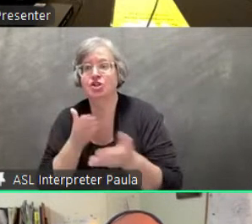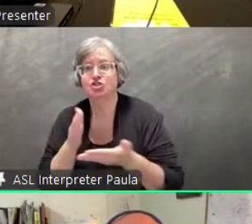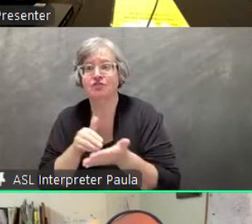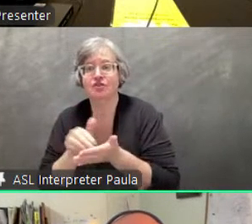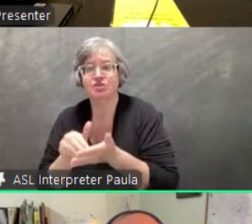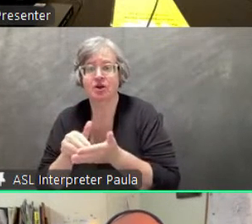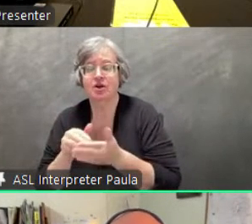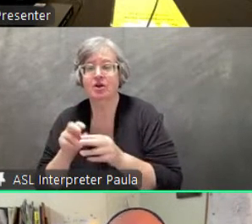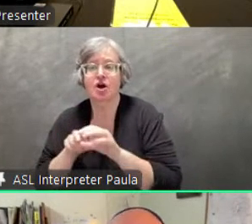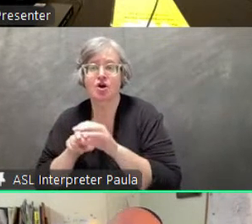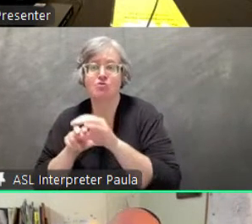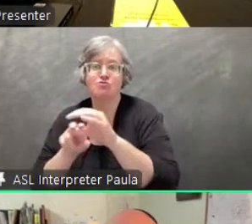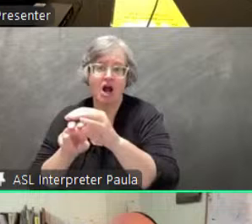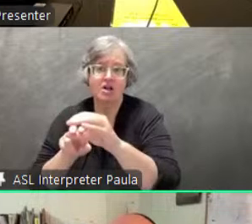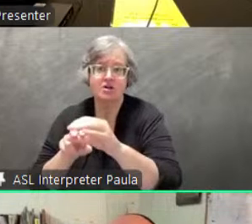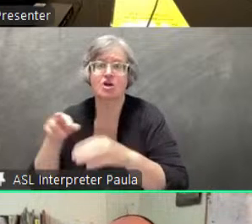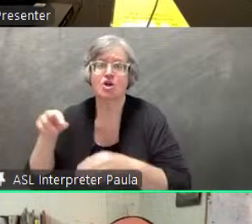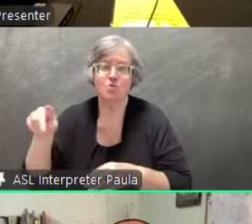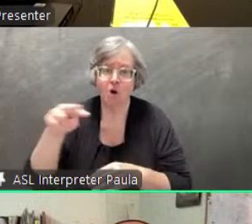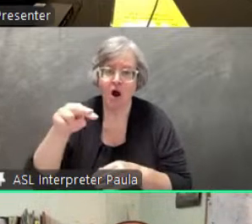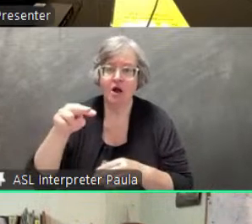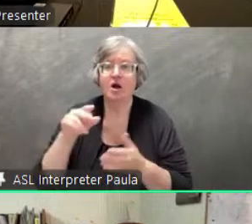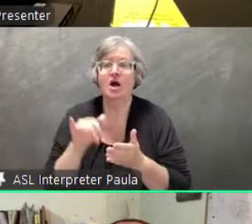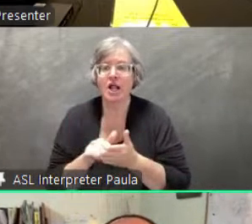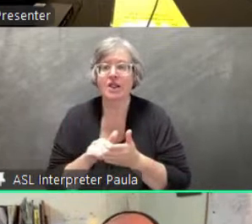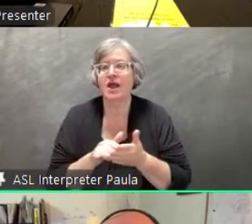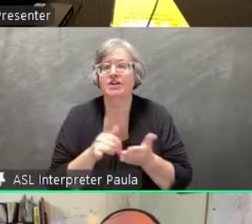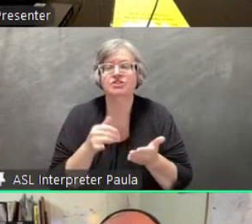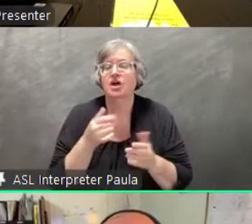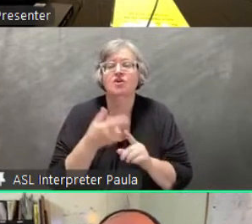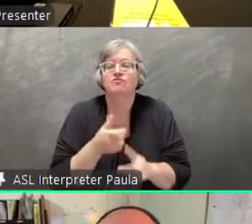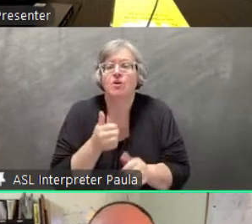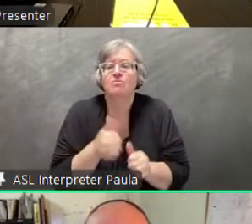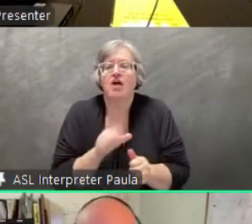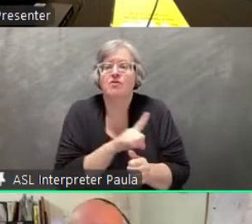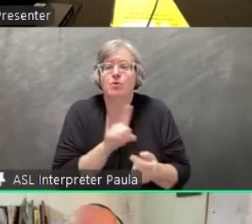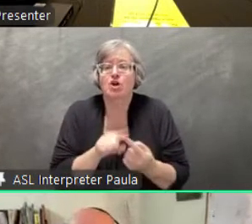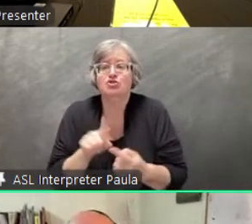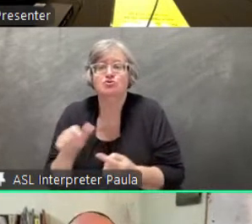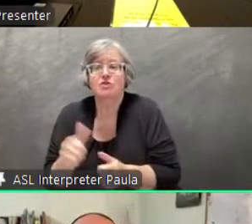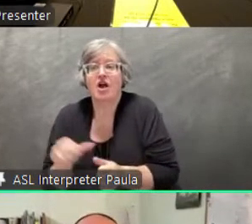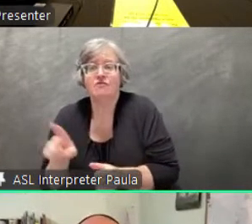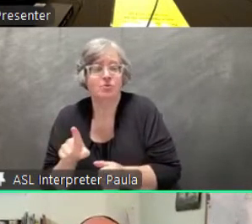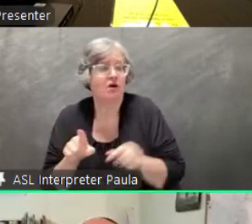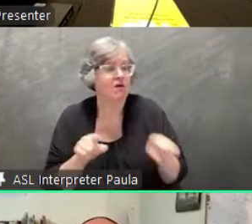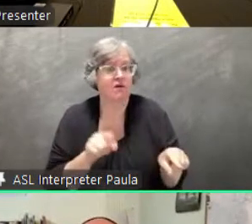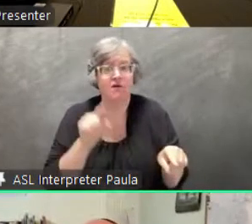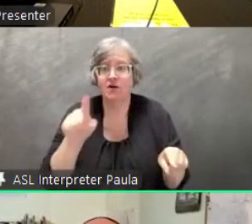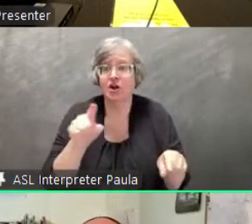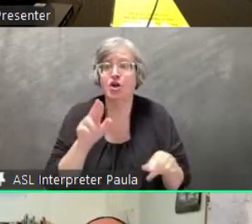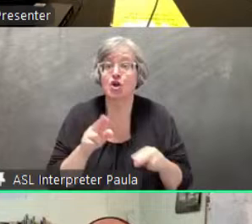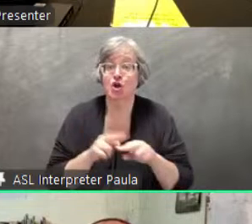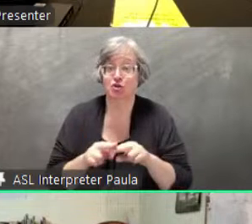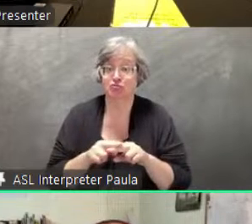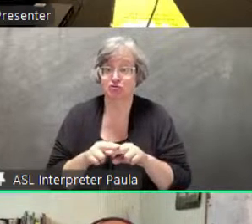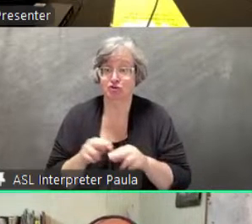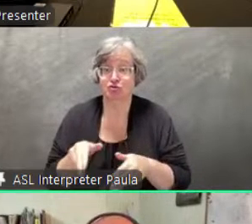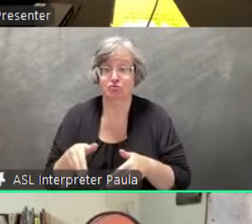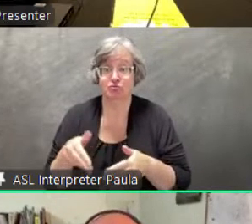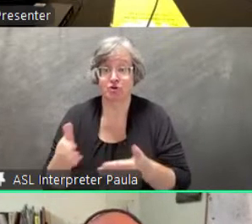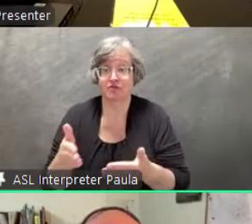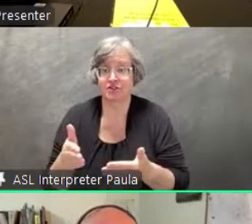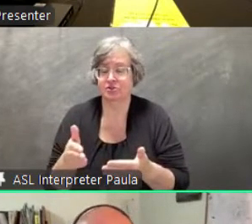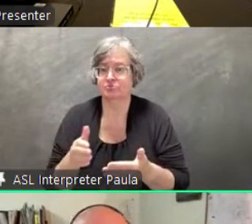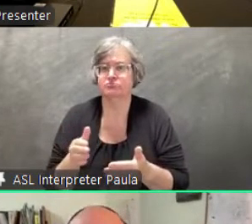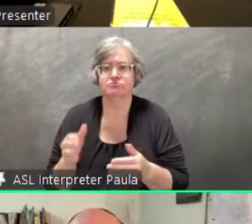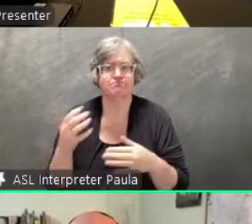You ride, you walk. And those are the directions from everywhere to everywhere. So while your rail system is providing this very powerful